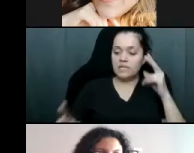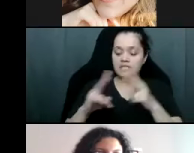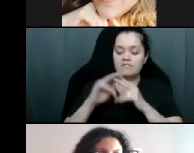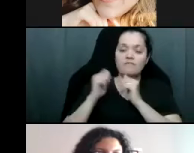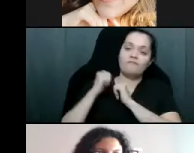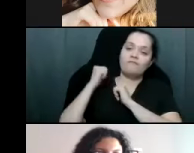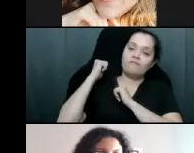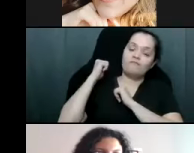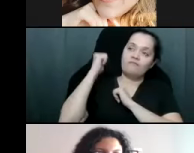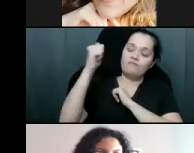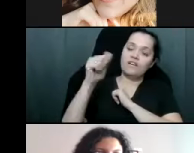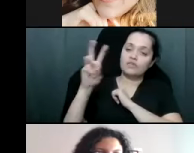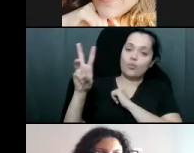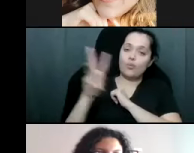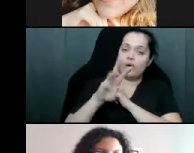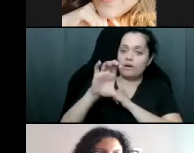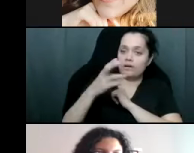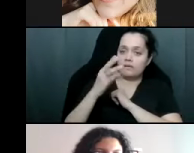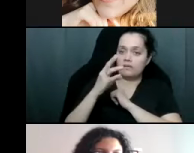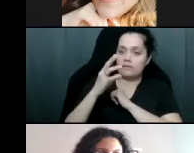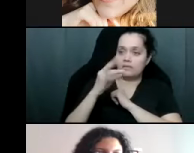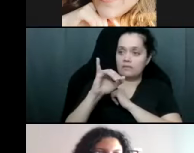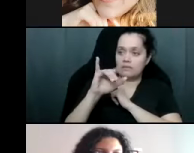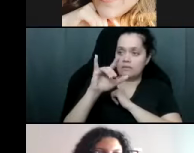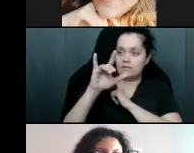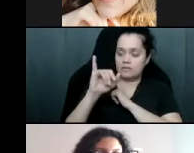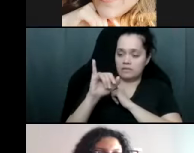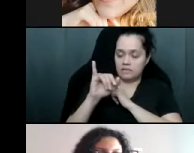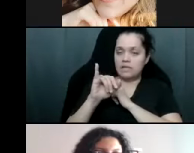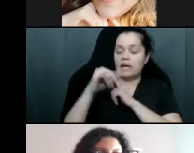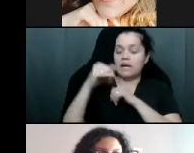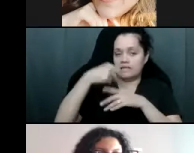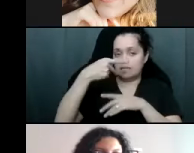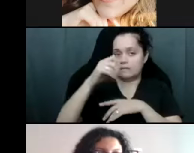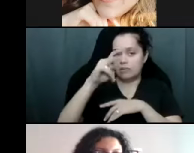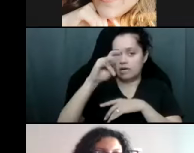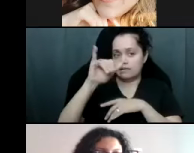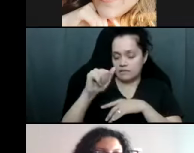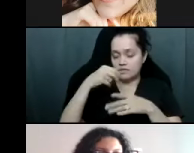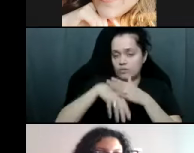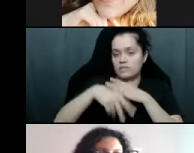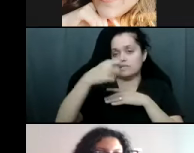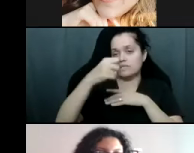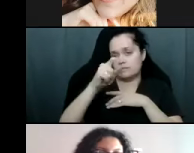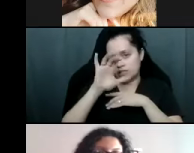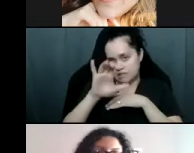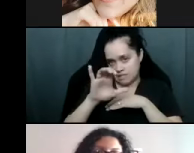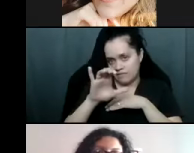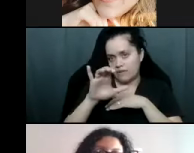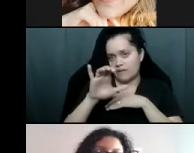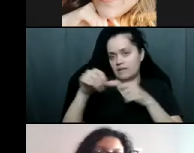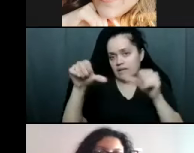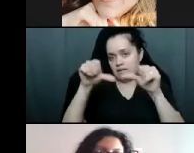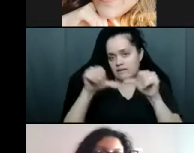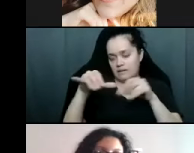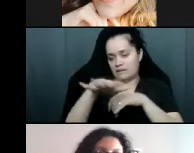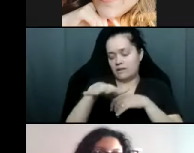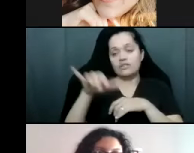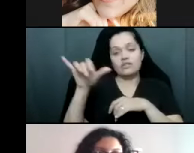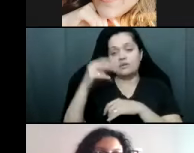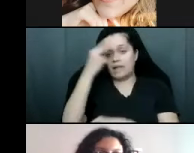west of Chile, and it is in Polynesia, so it is in the Pacific realm. So like Hawaii,